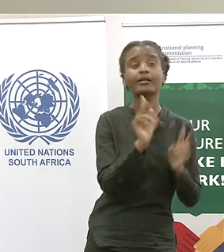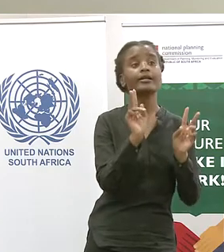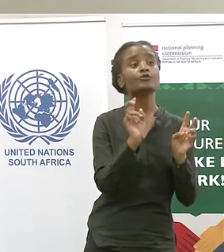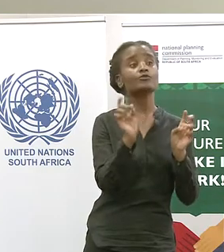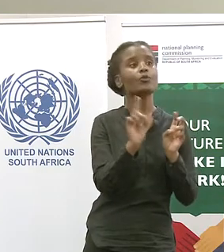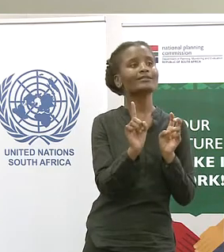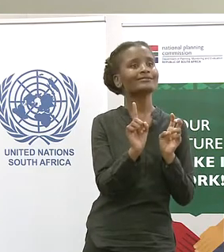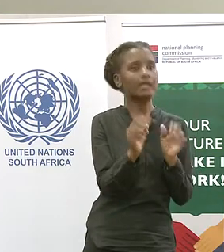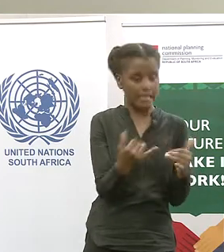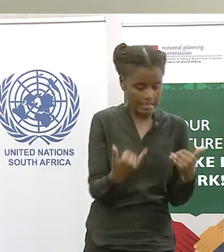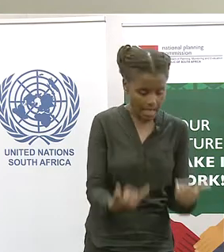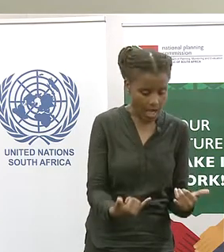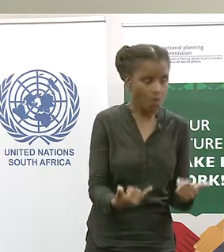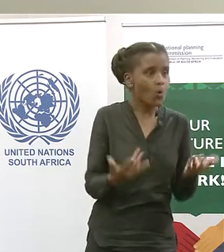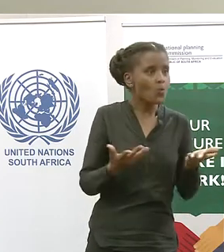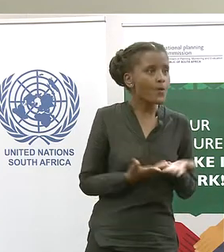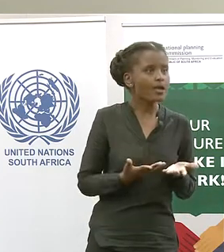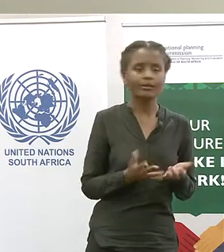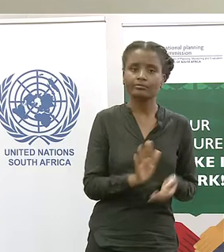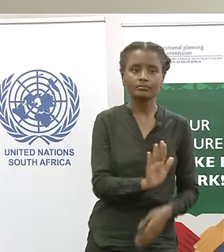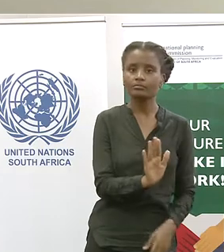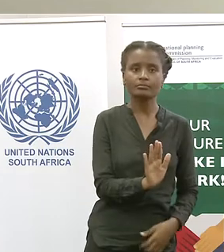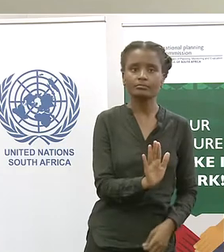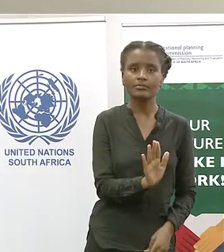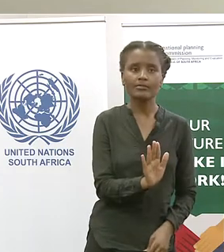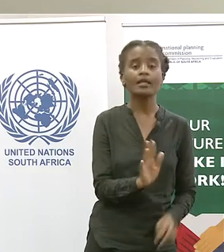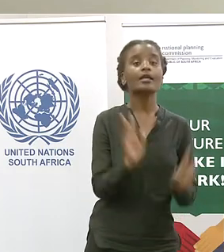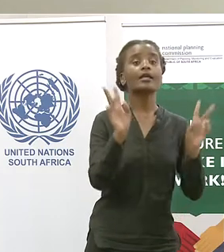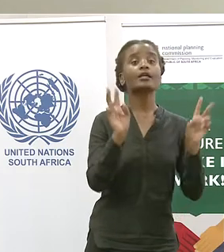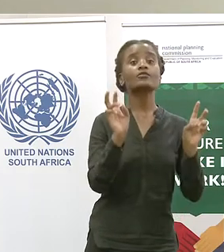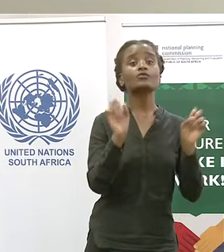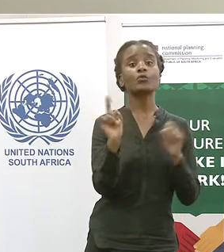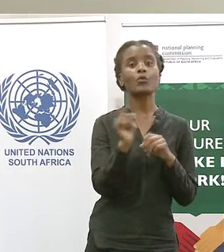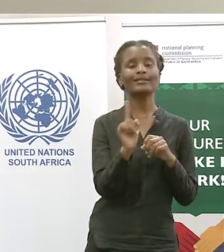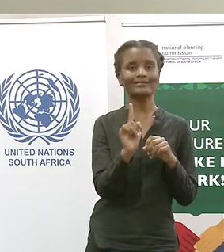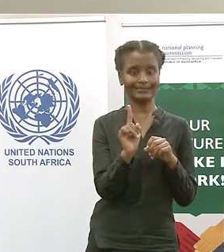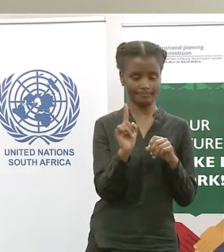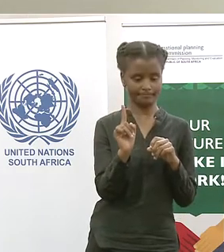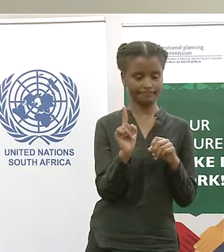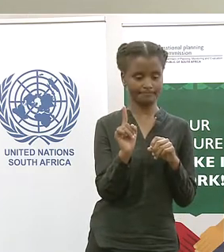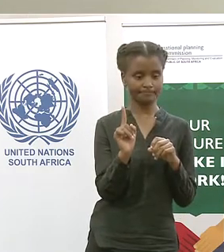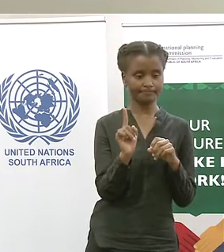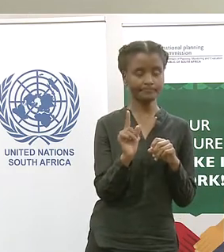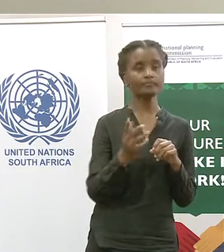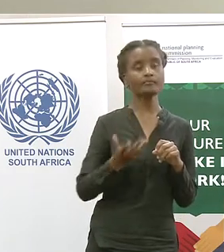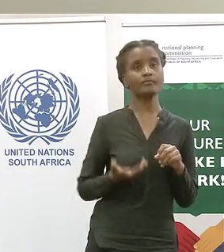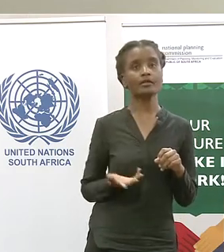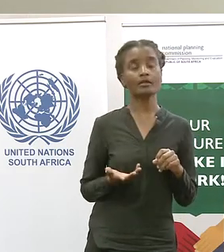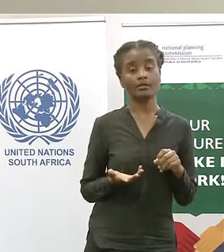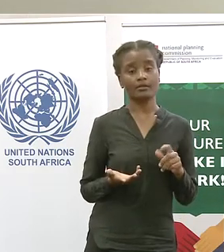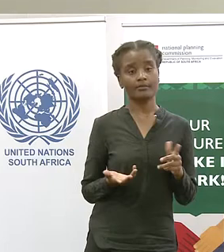where we are. The issue is, how do we manage